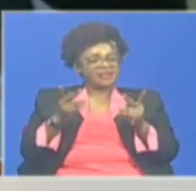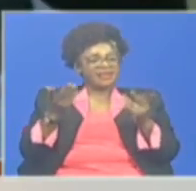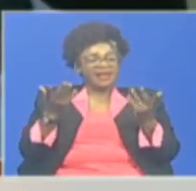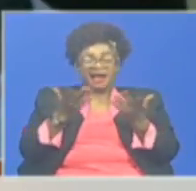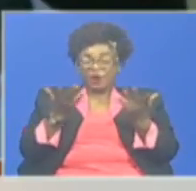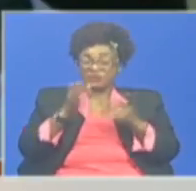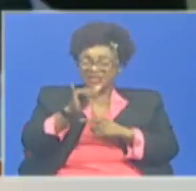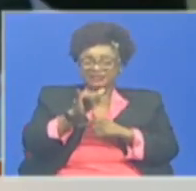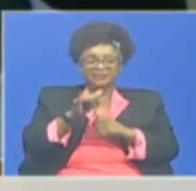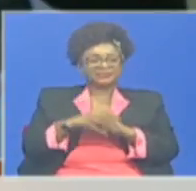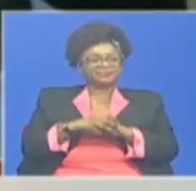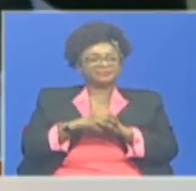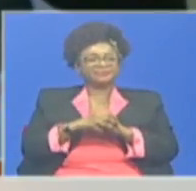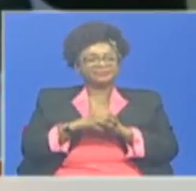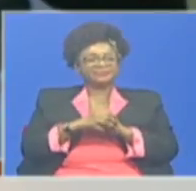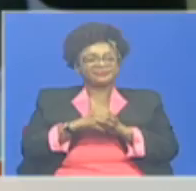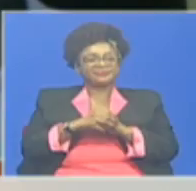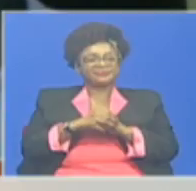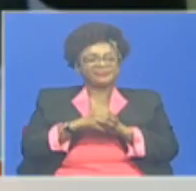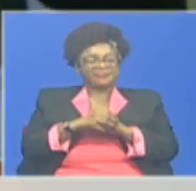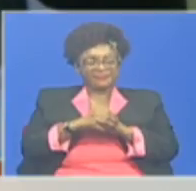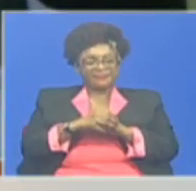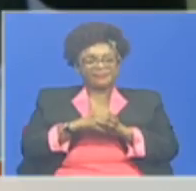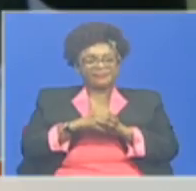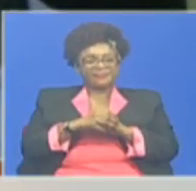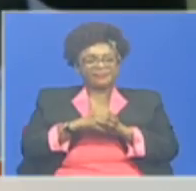that? Thank you very much, Lois.